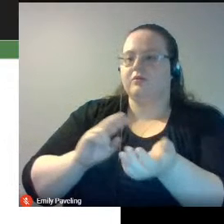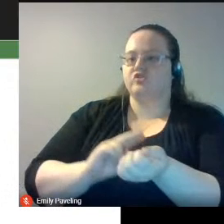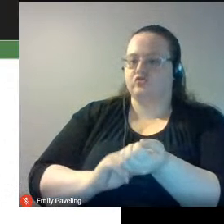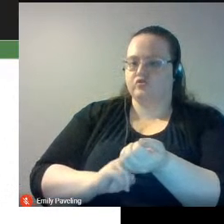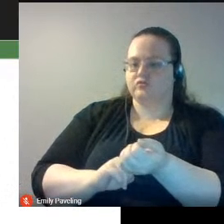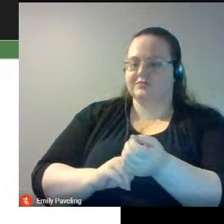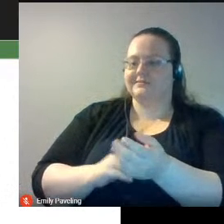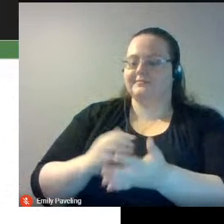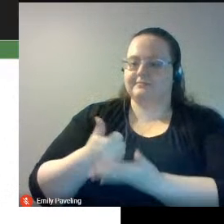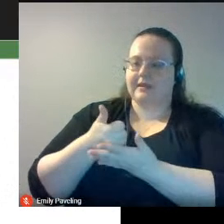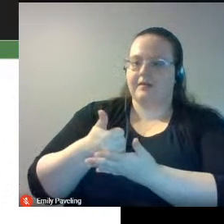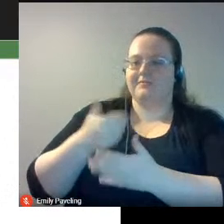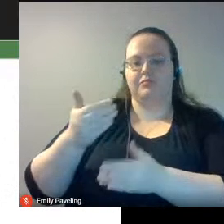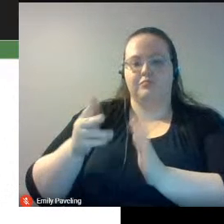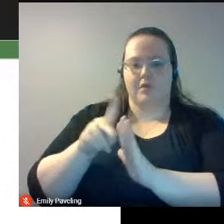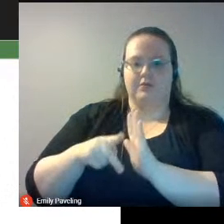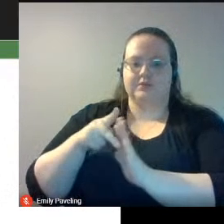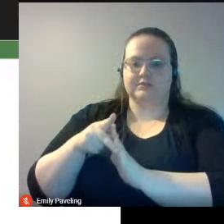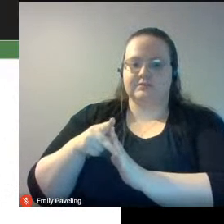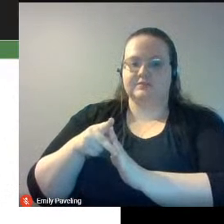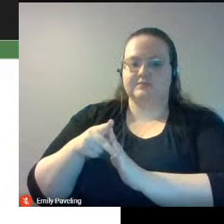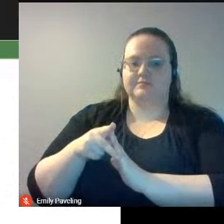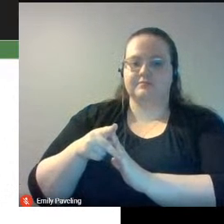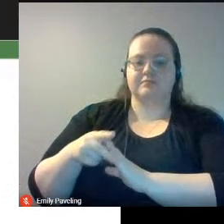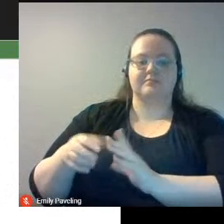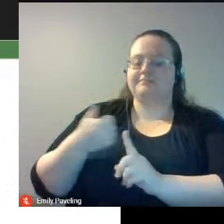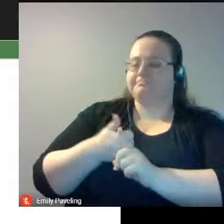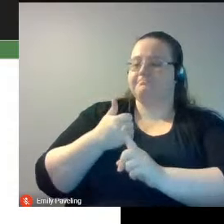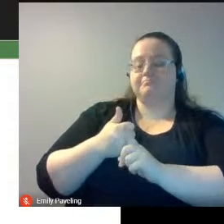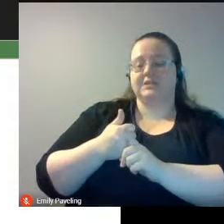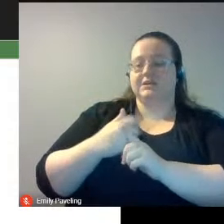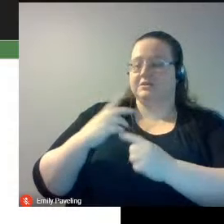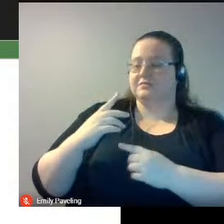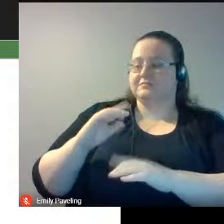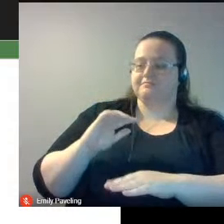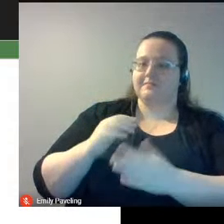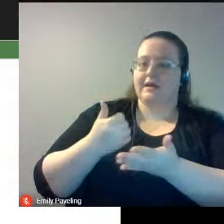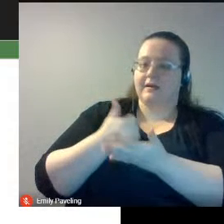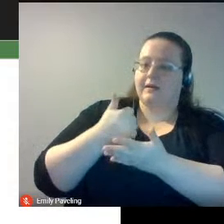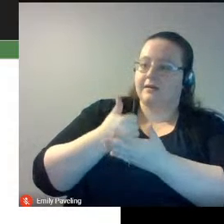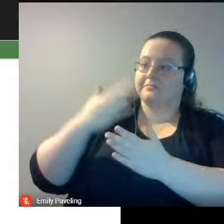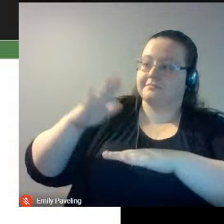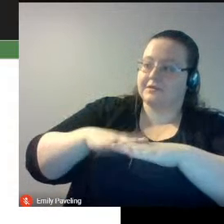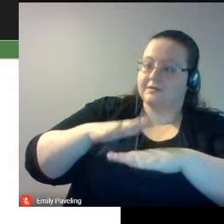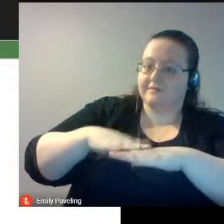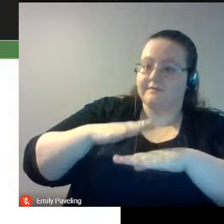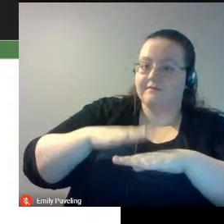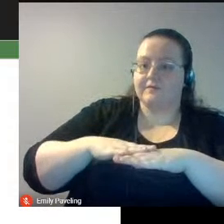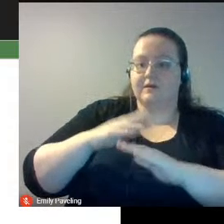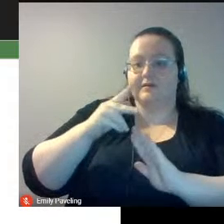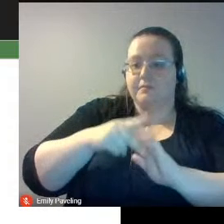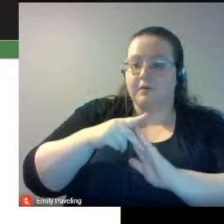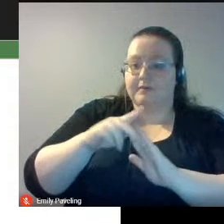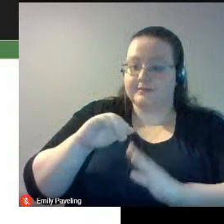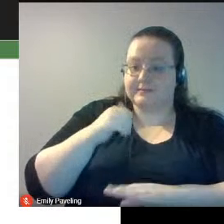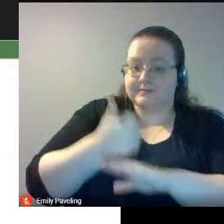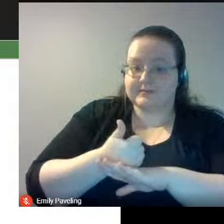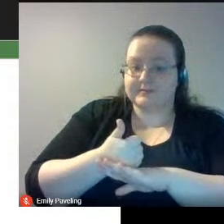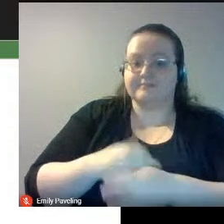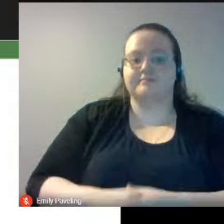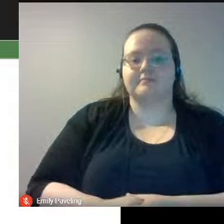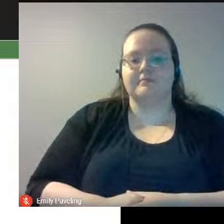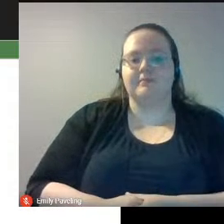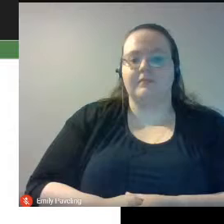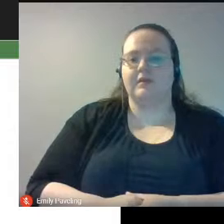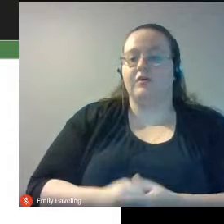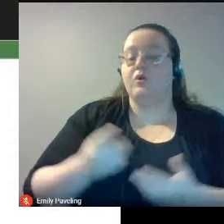of COVID-19 health and safety plans. We have also provided information on infection prevention and control measures to